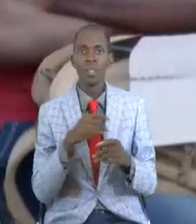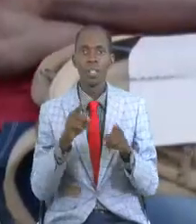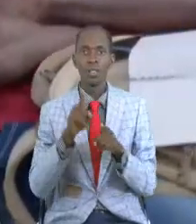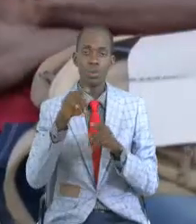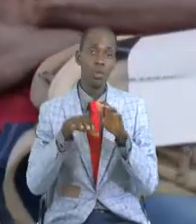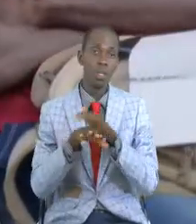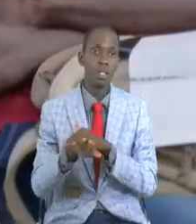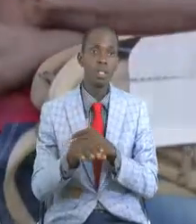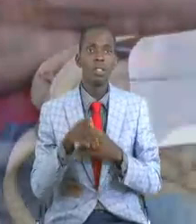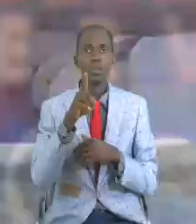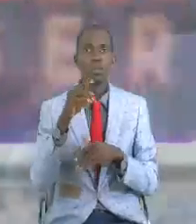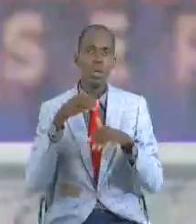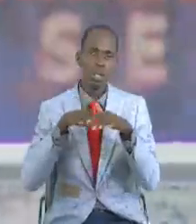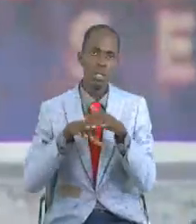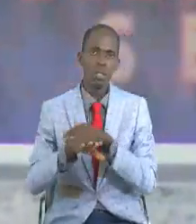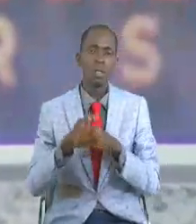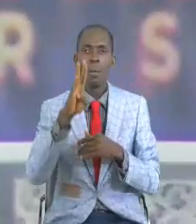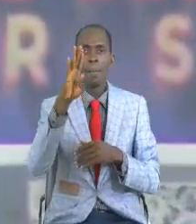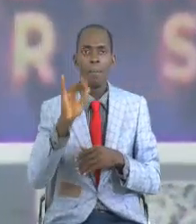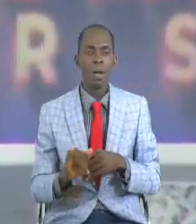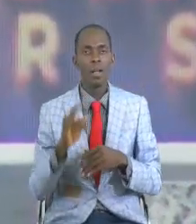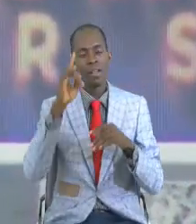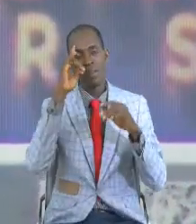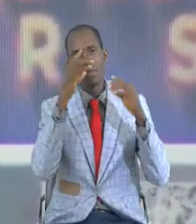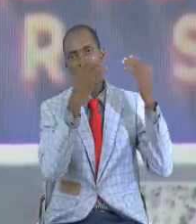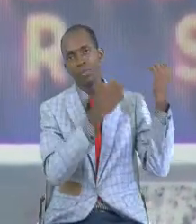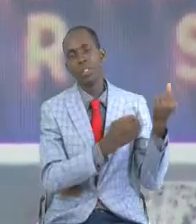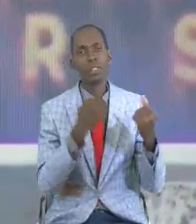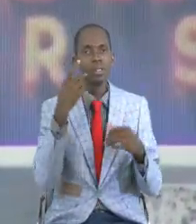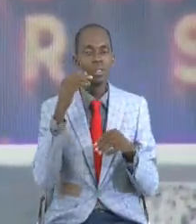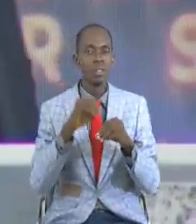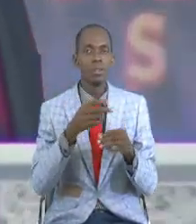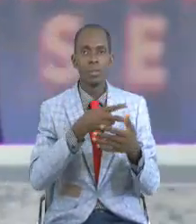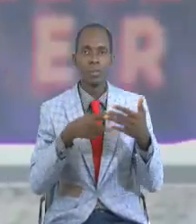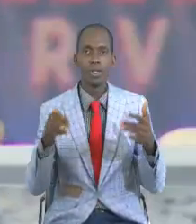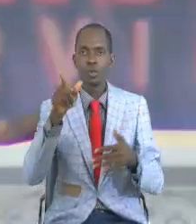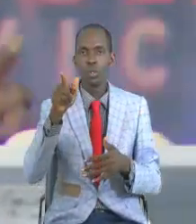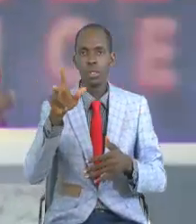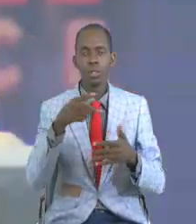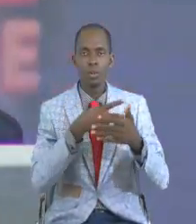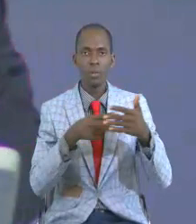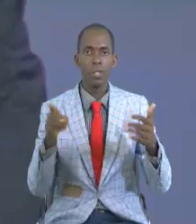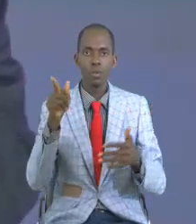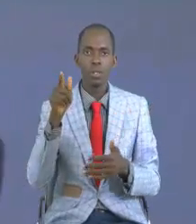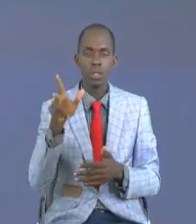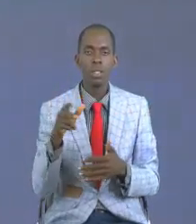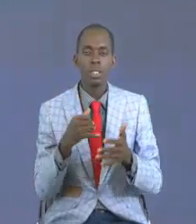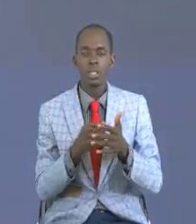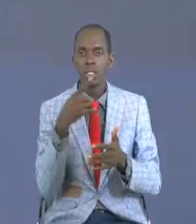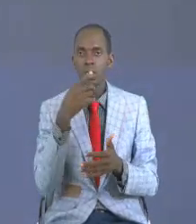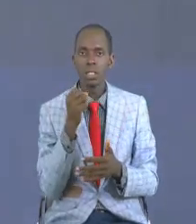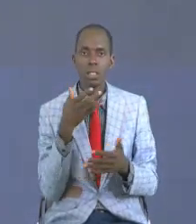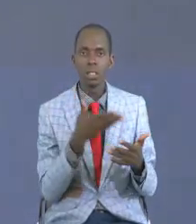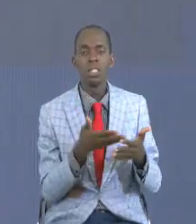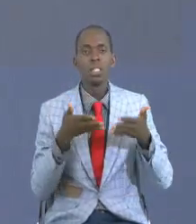you enter by faith look at verse 23 there in verse 23 he tells us let us